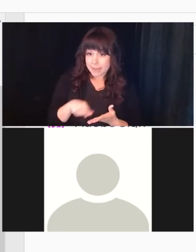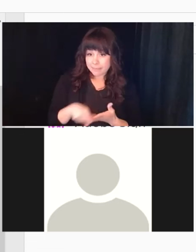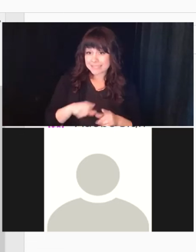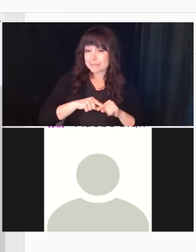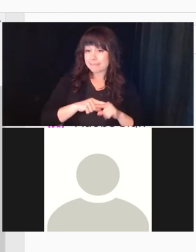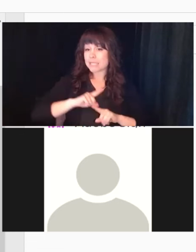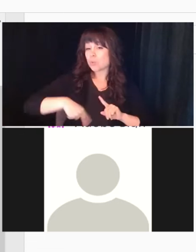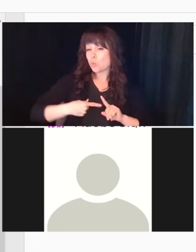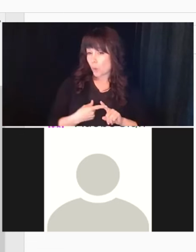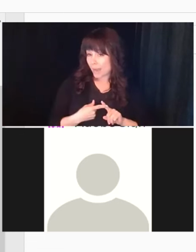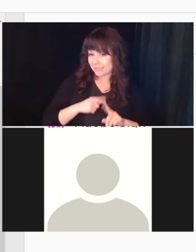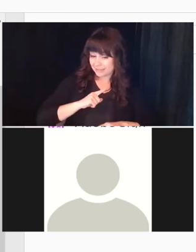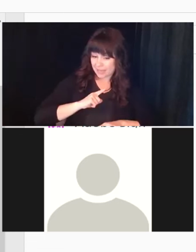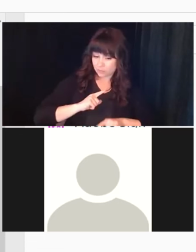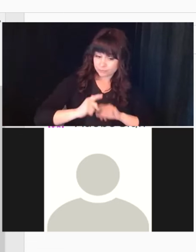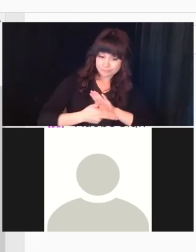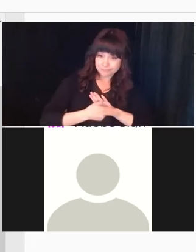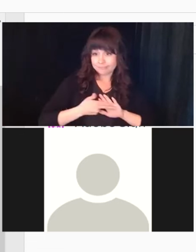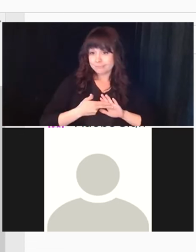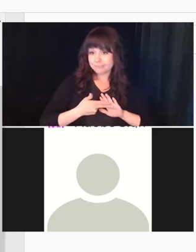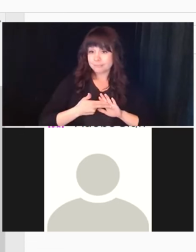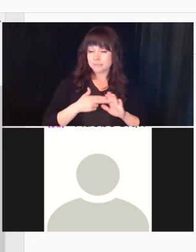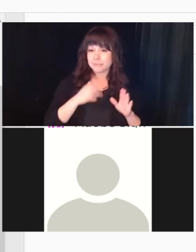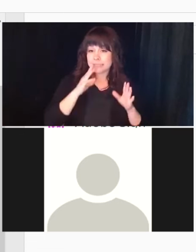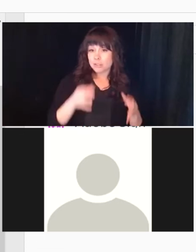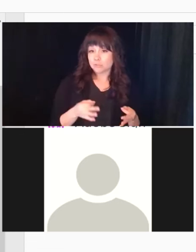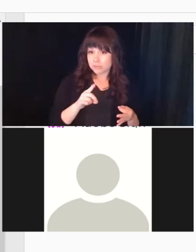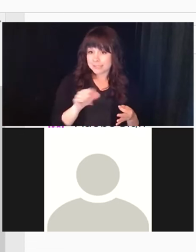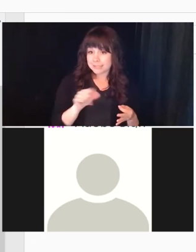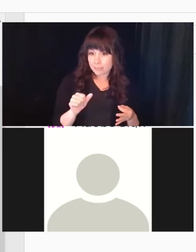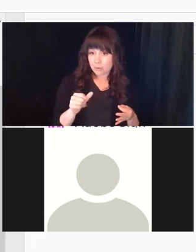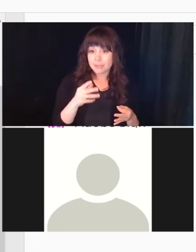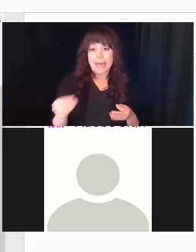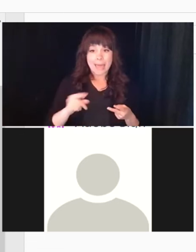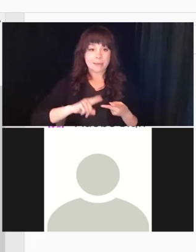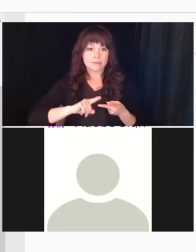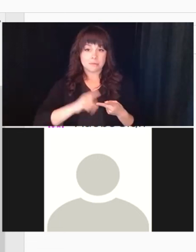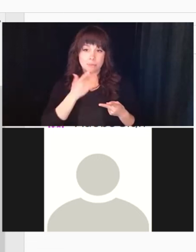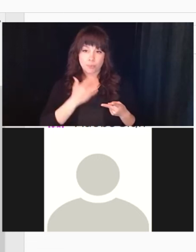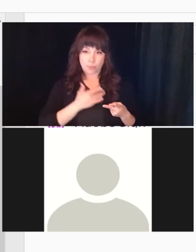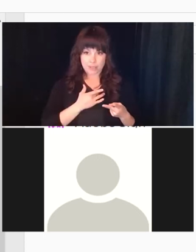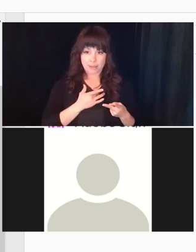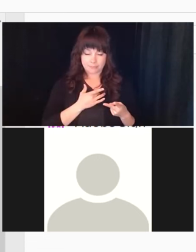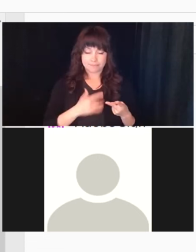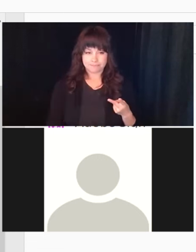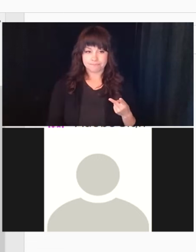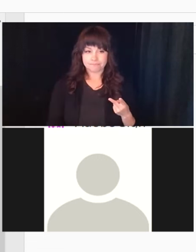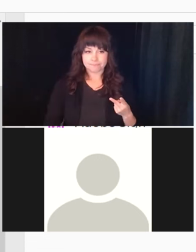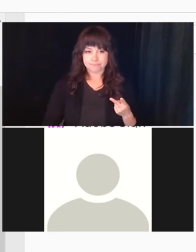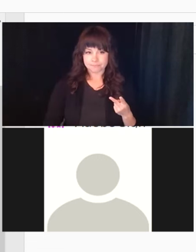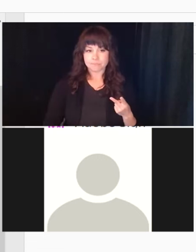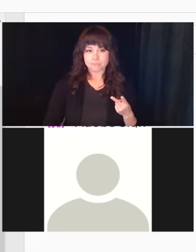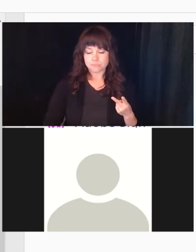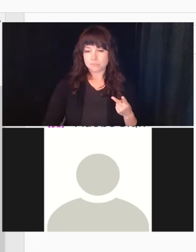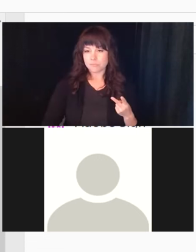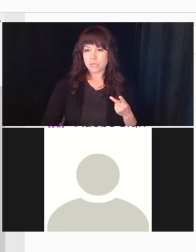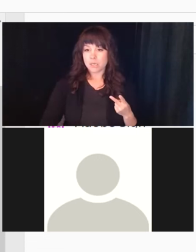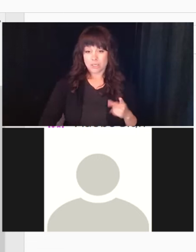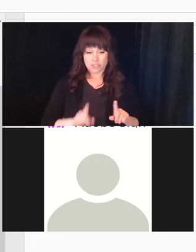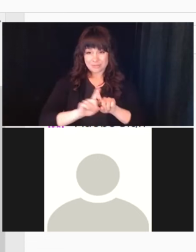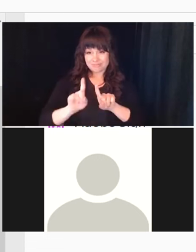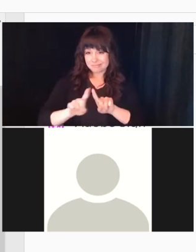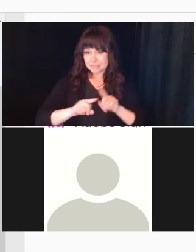determined disabled and their date of birth, all right? So you're going to have different clients that get